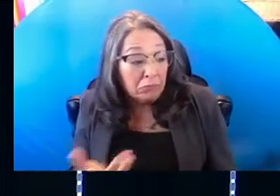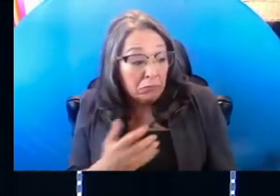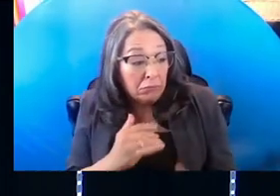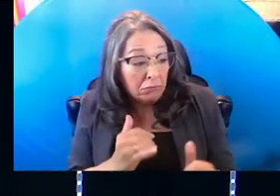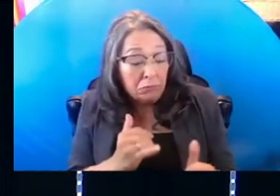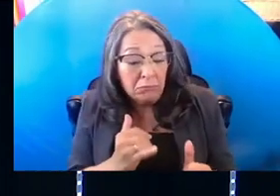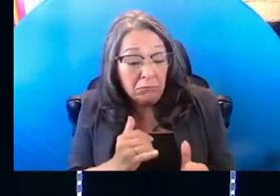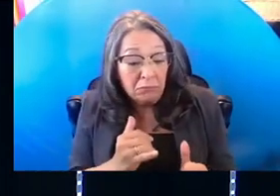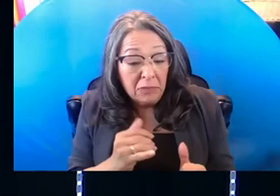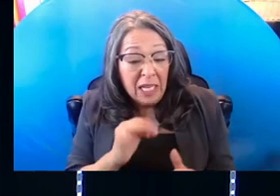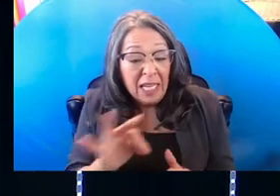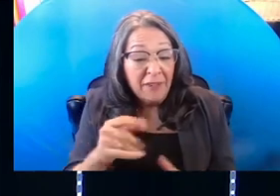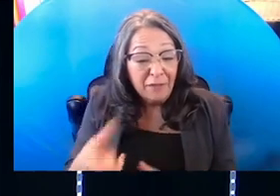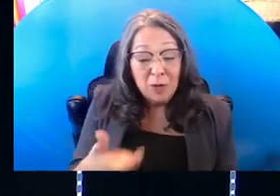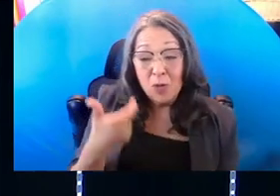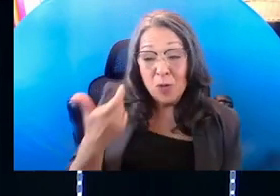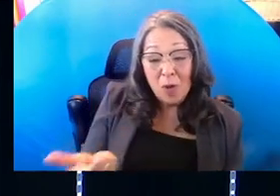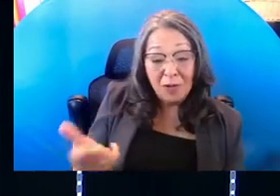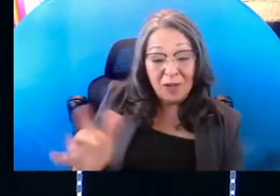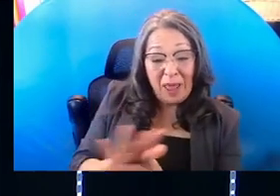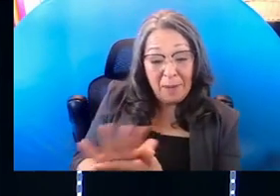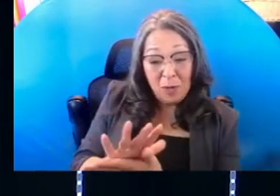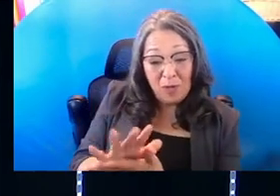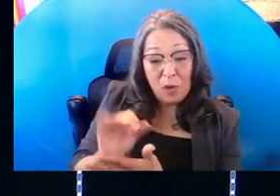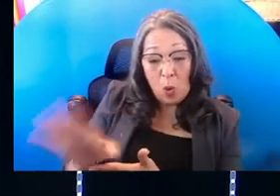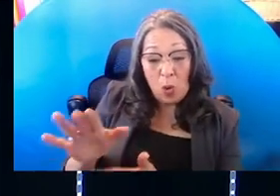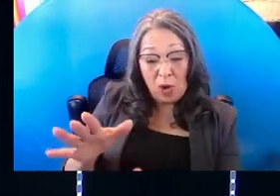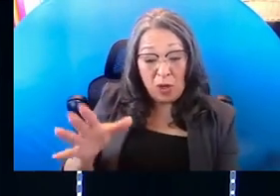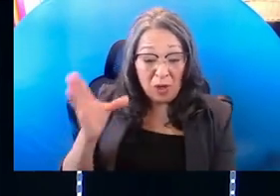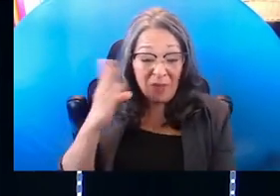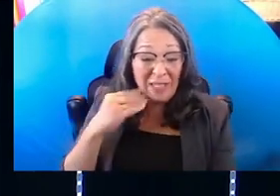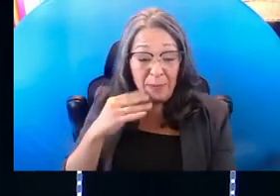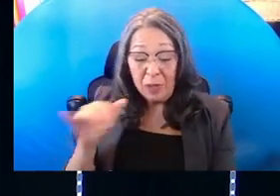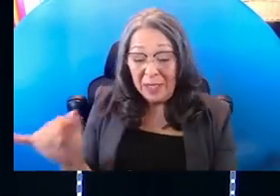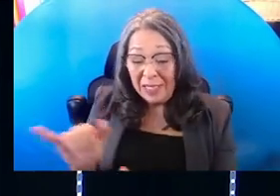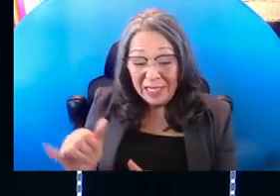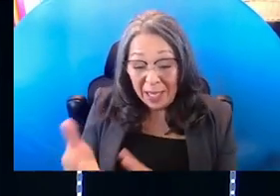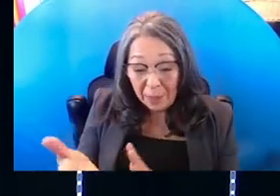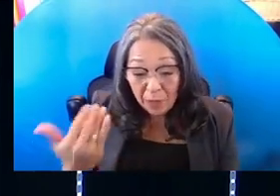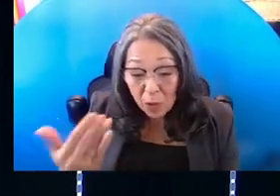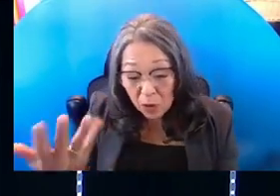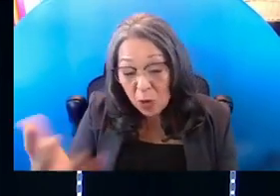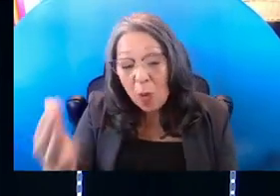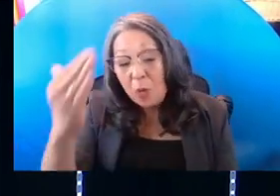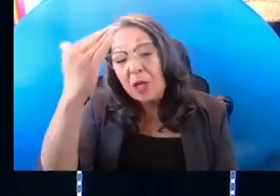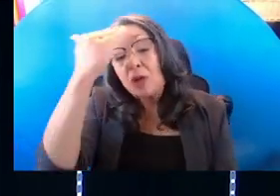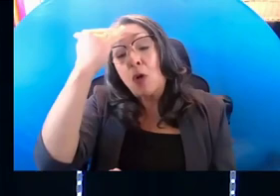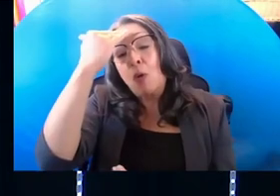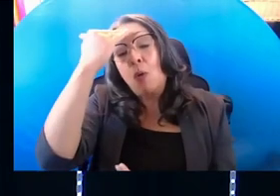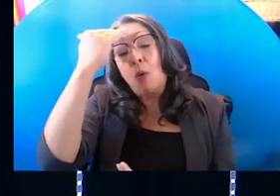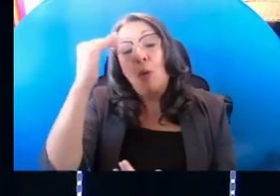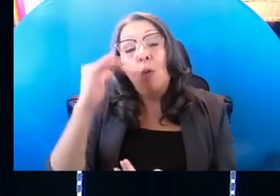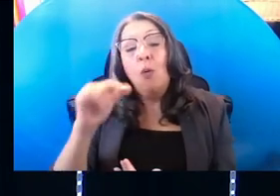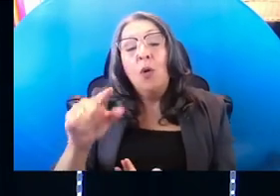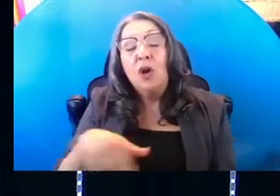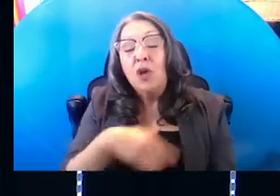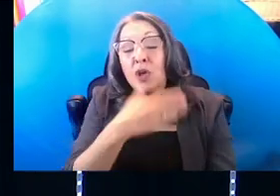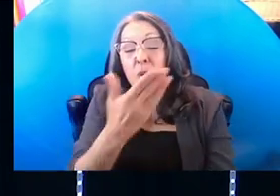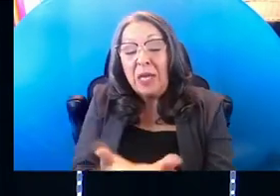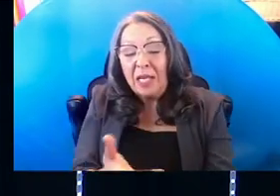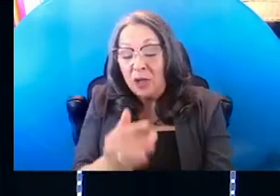watched the movie, or if you've been in that position before like I have, you know that you come to the end of